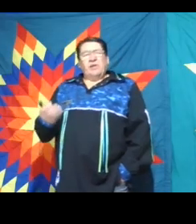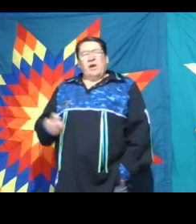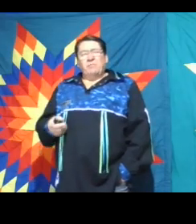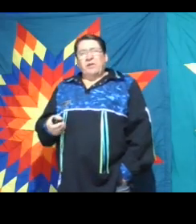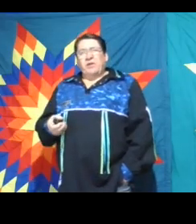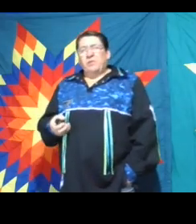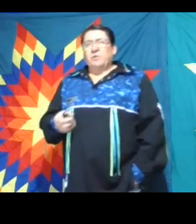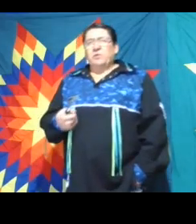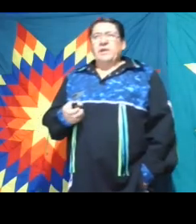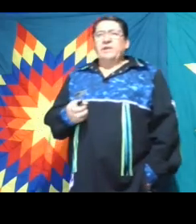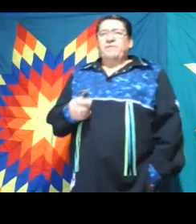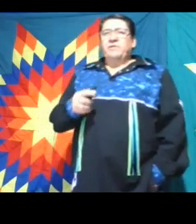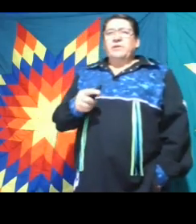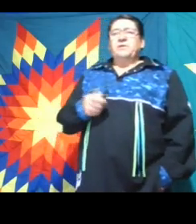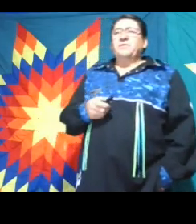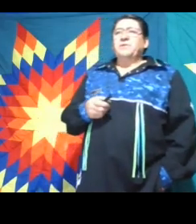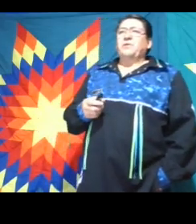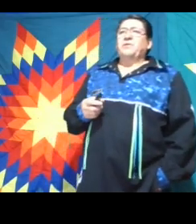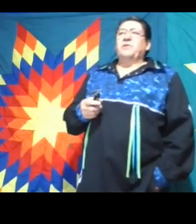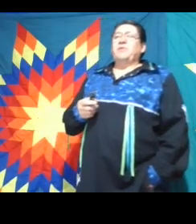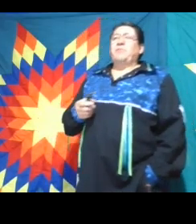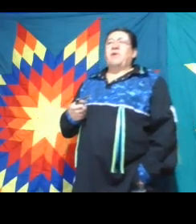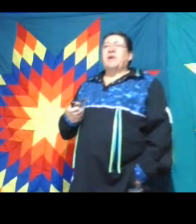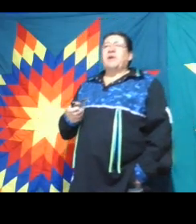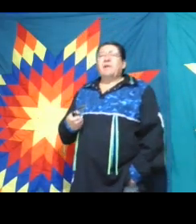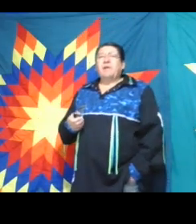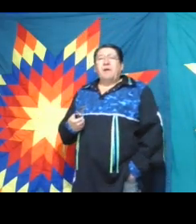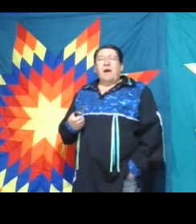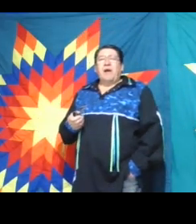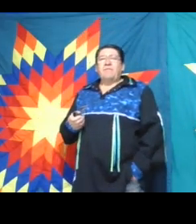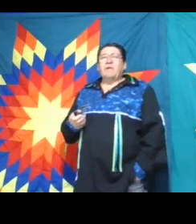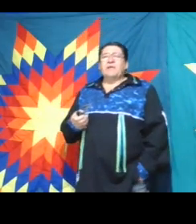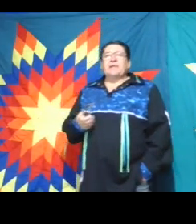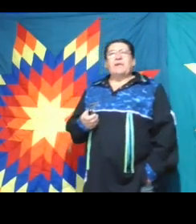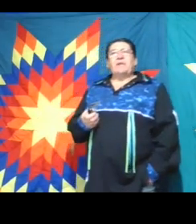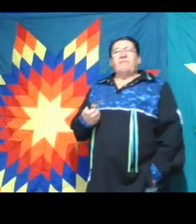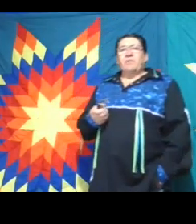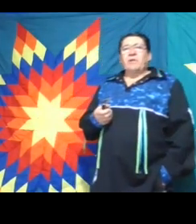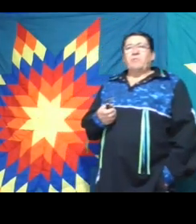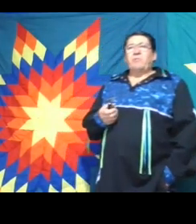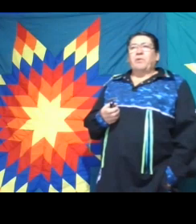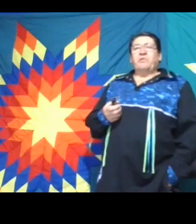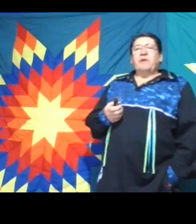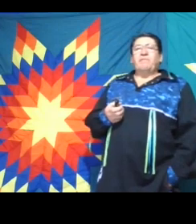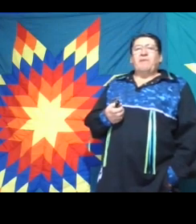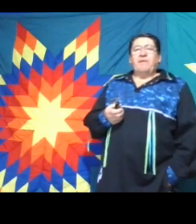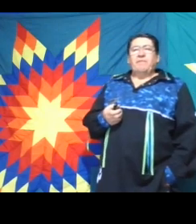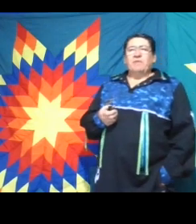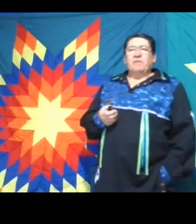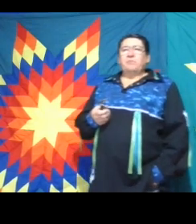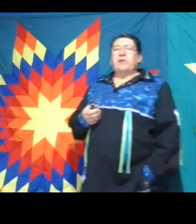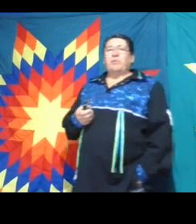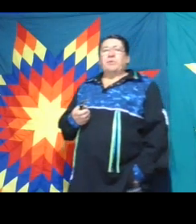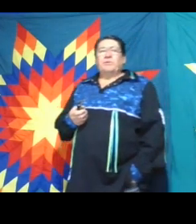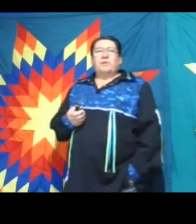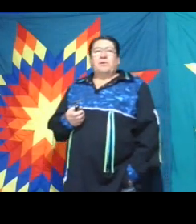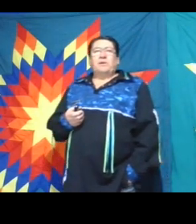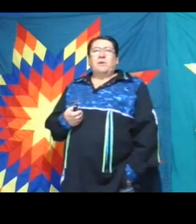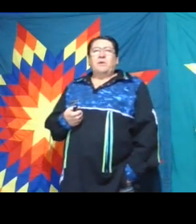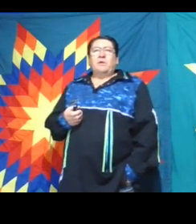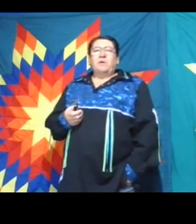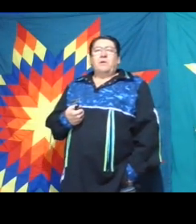am adopted on about 20 different reserves throughout North America. I have an extended family of about 3,000 to 5,000 people.